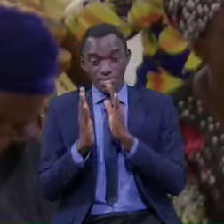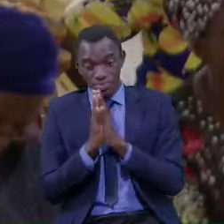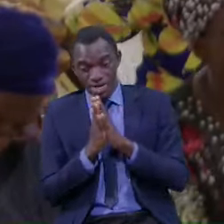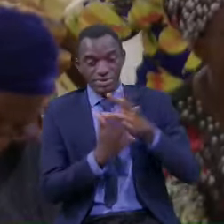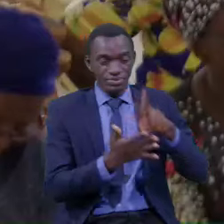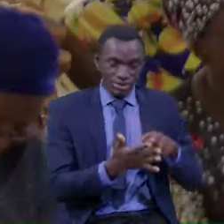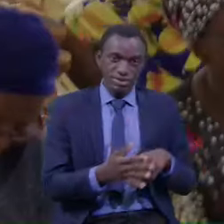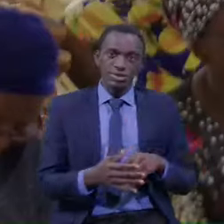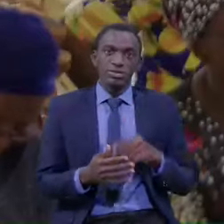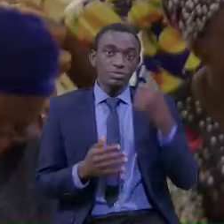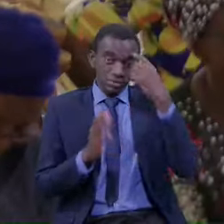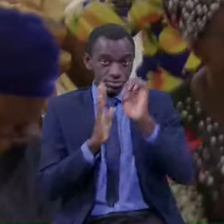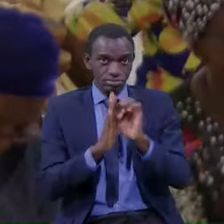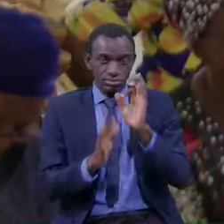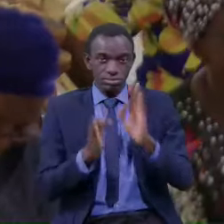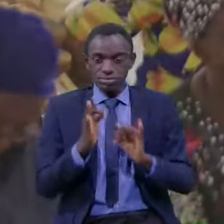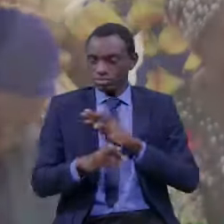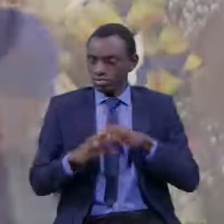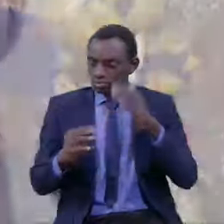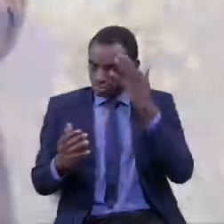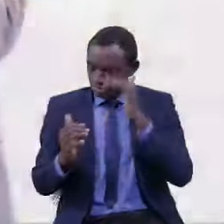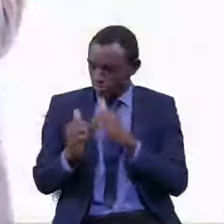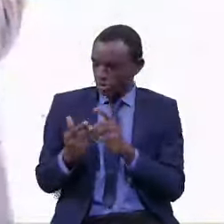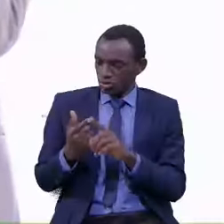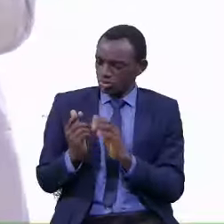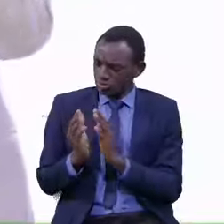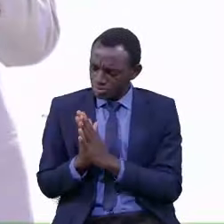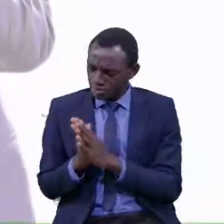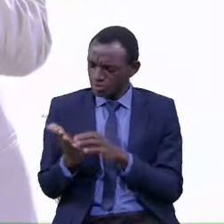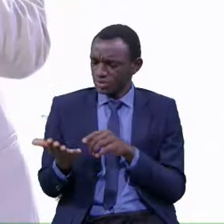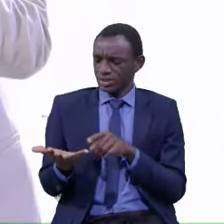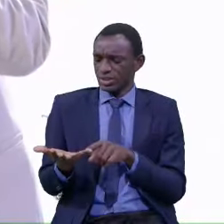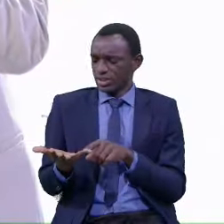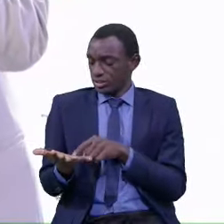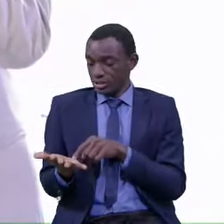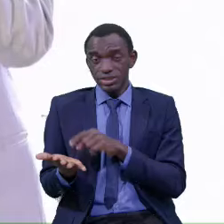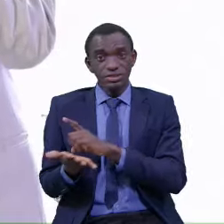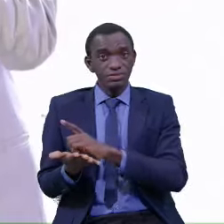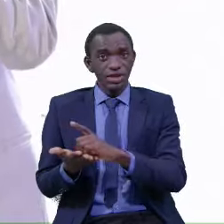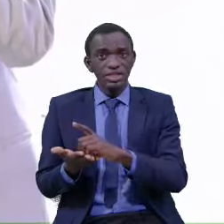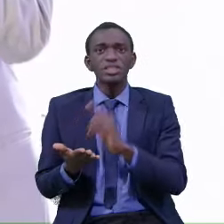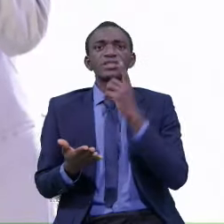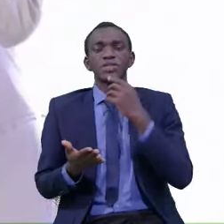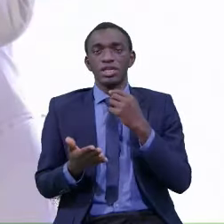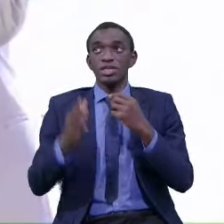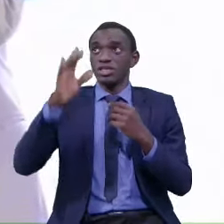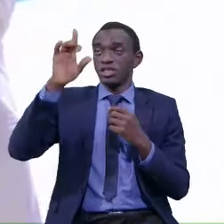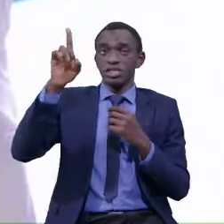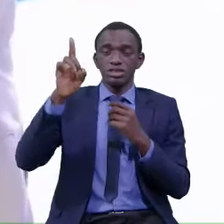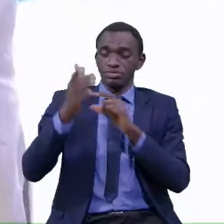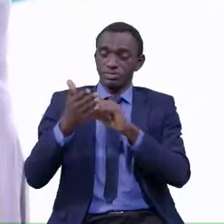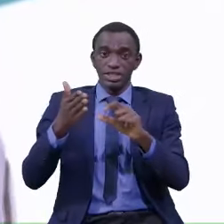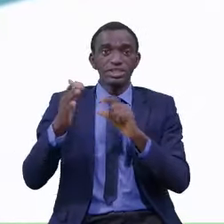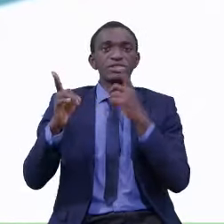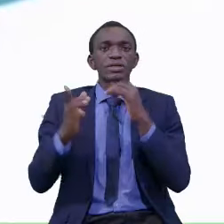this verse. He giveth more grace. And I go to pray. I pre-read.